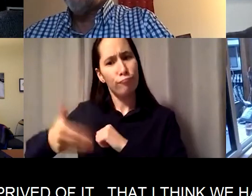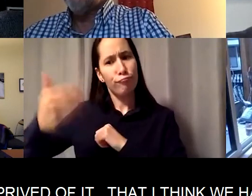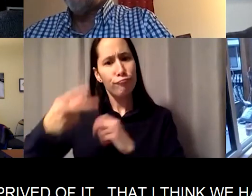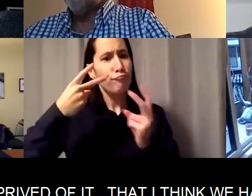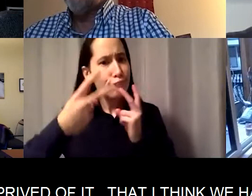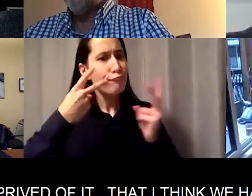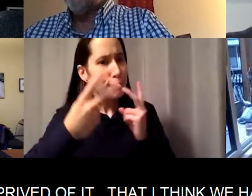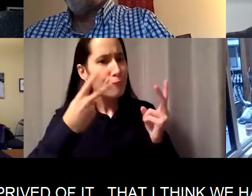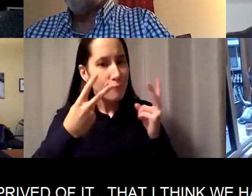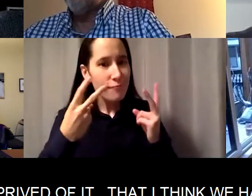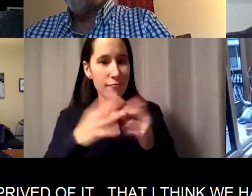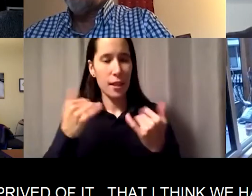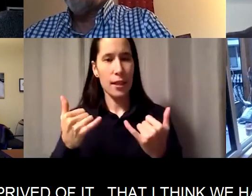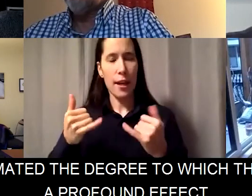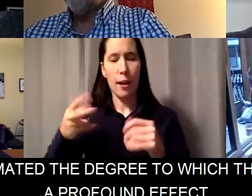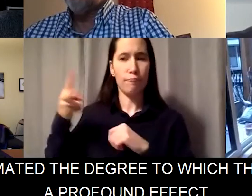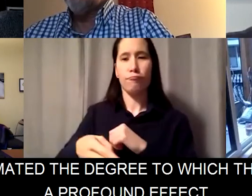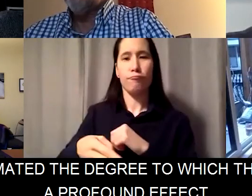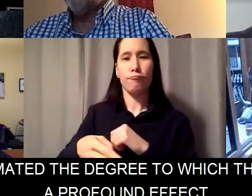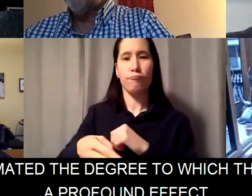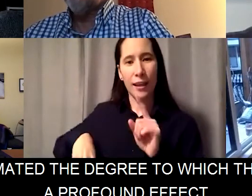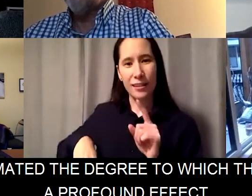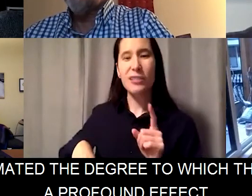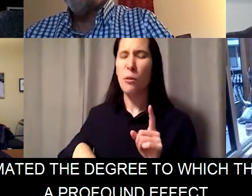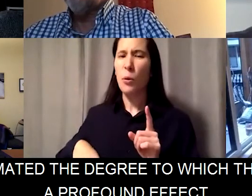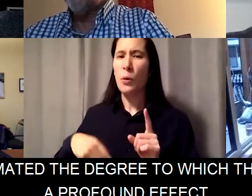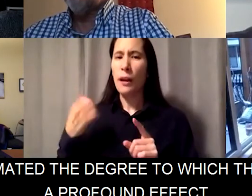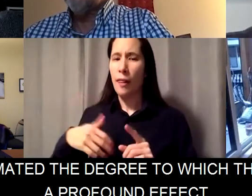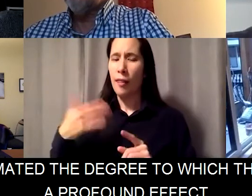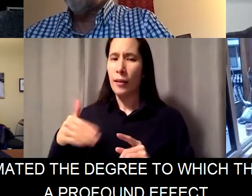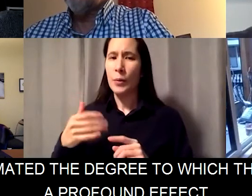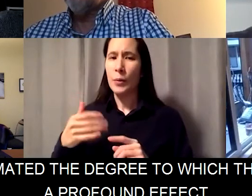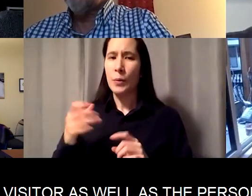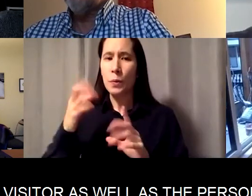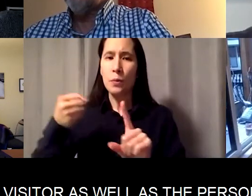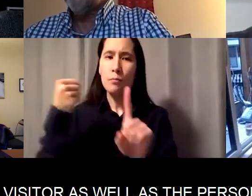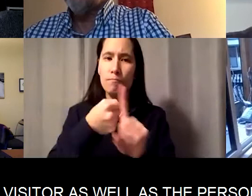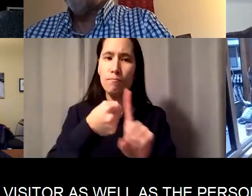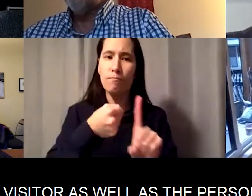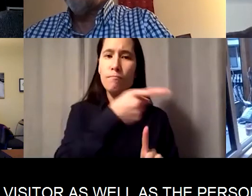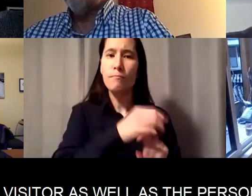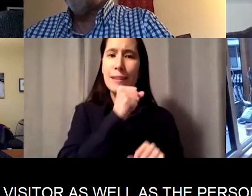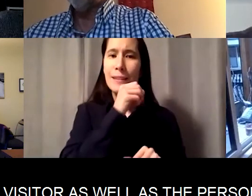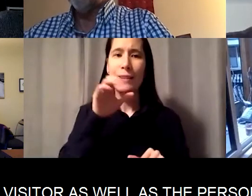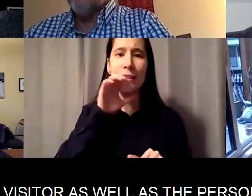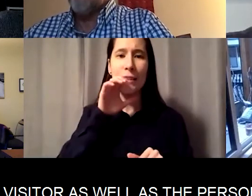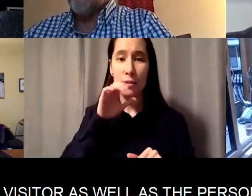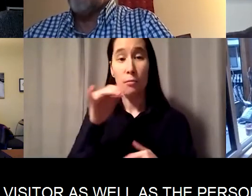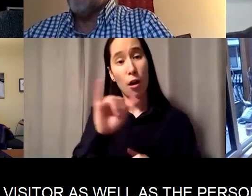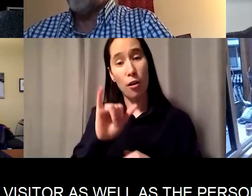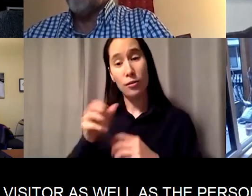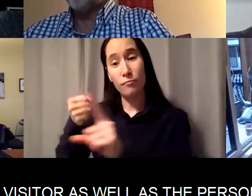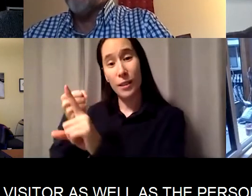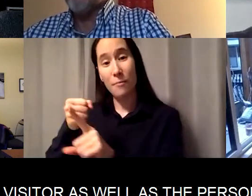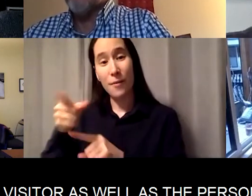I think we've underestimated the degree to which that has had a profound effect on the visitor as well as the person being visited.